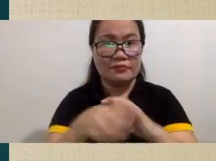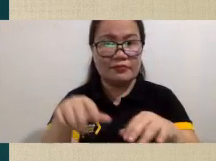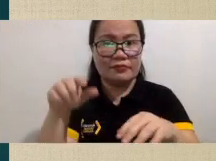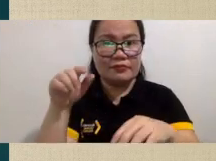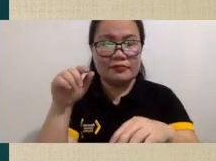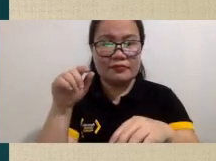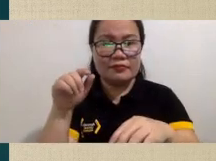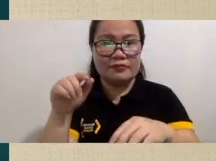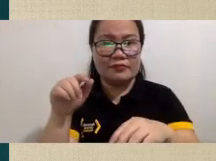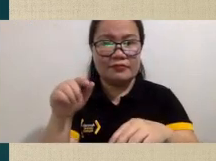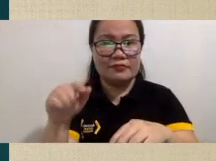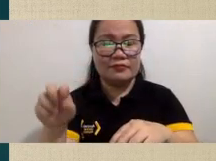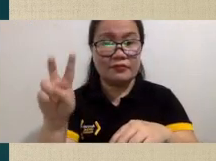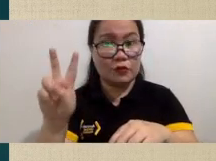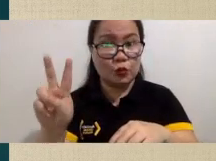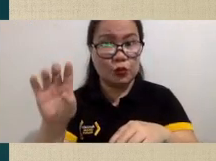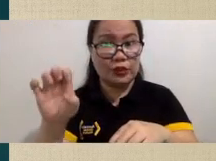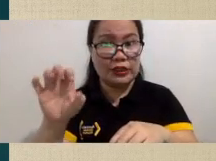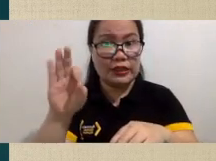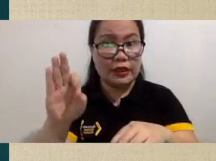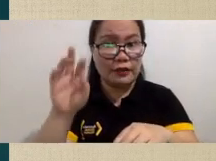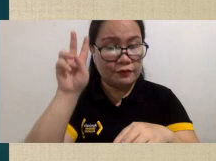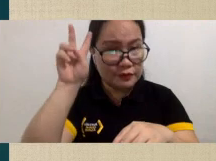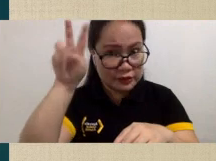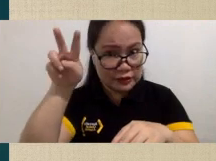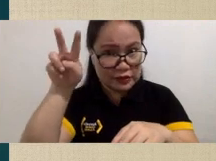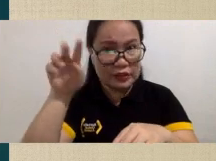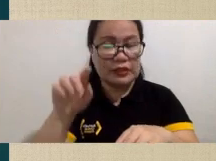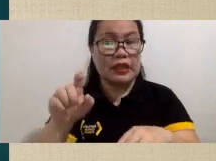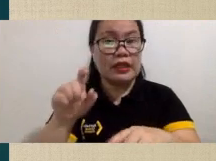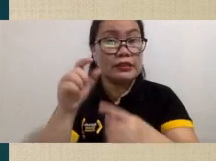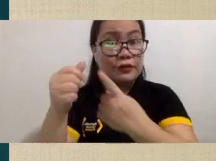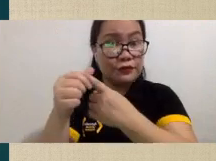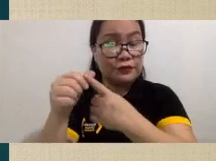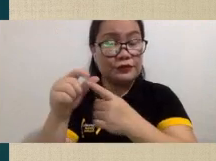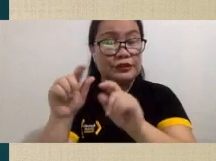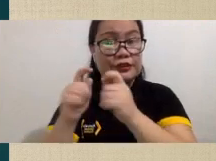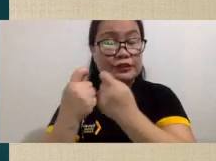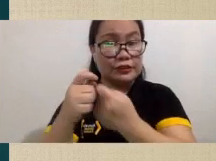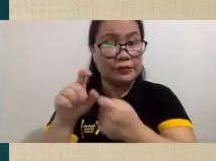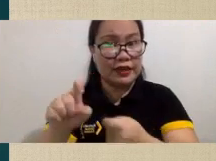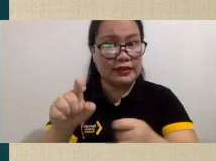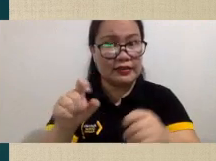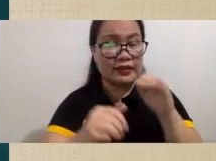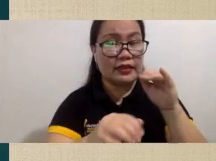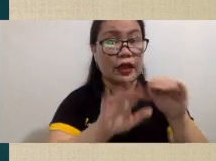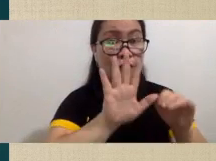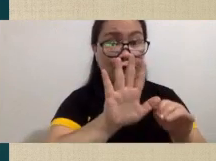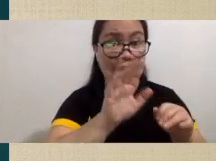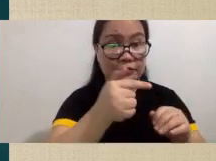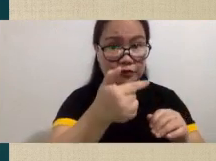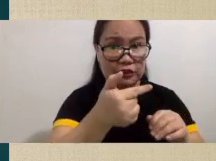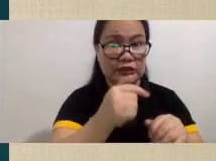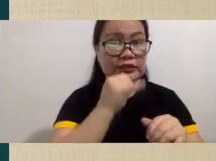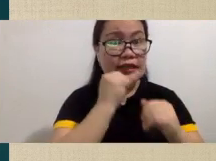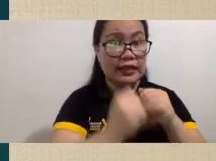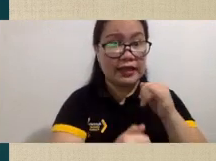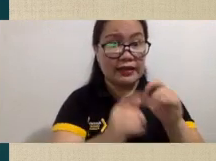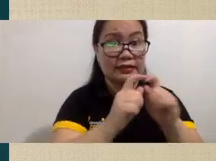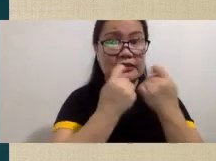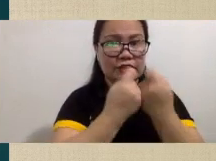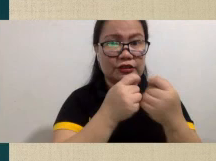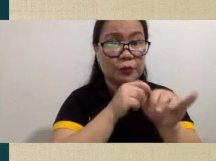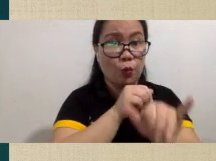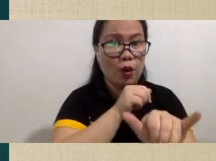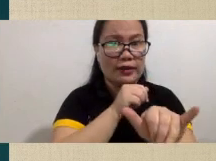cubed. So, again, this will be our first term and this will be our last term. So, let us now